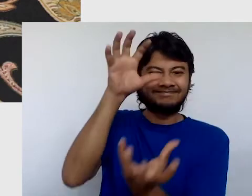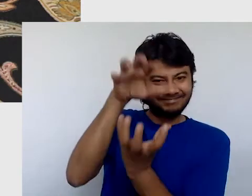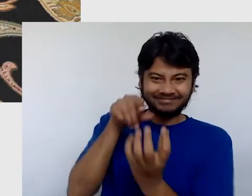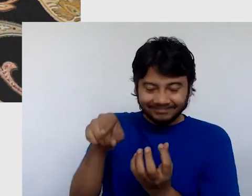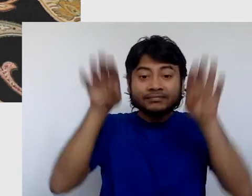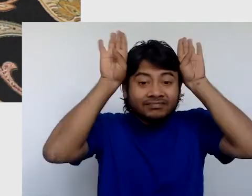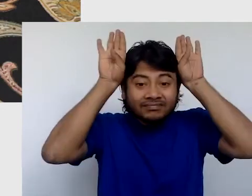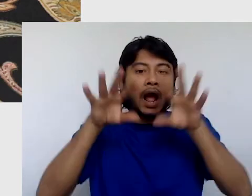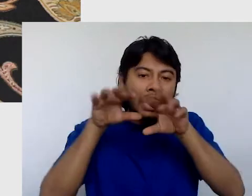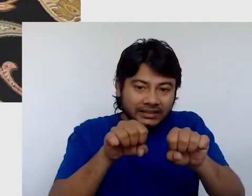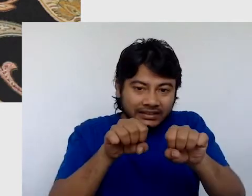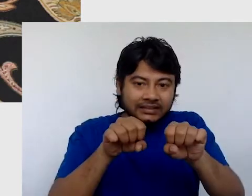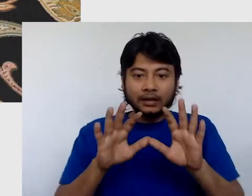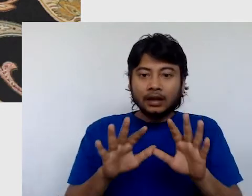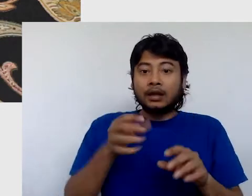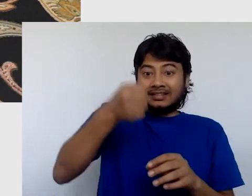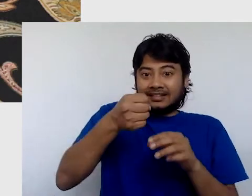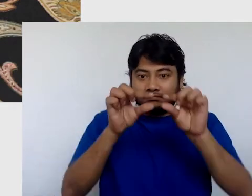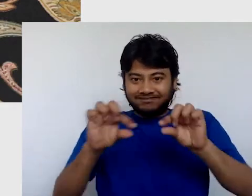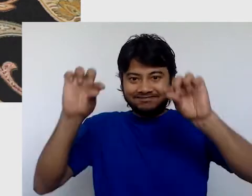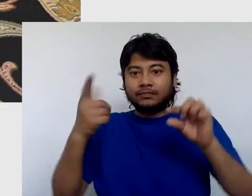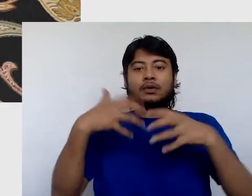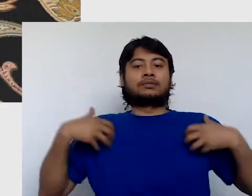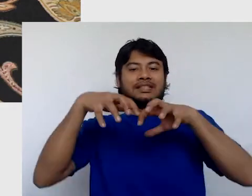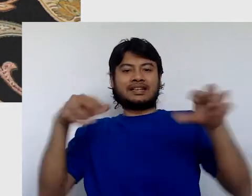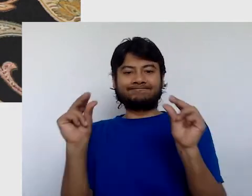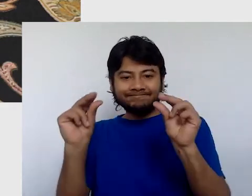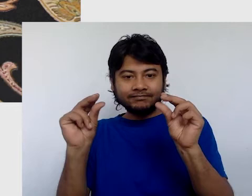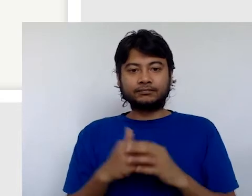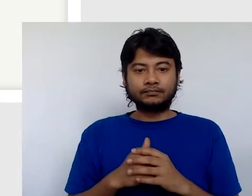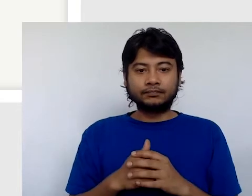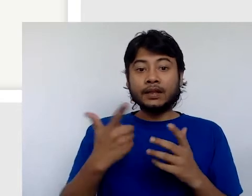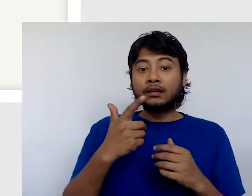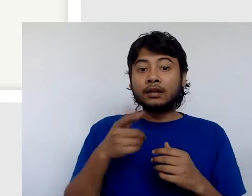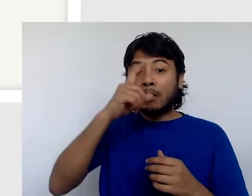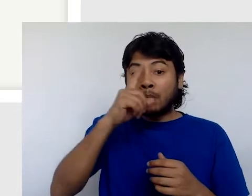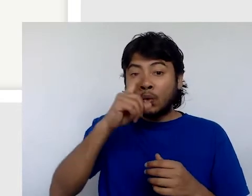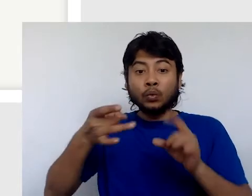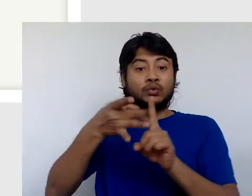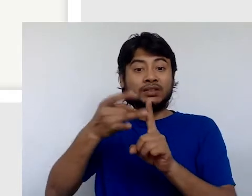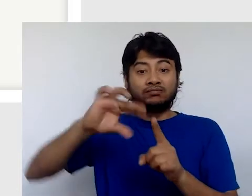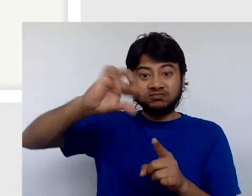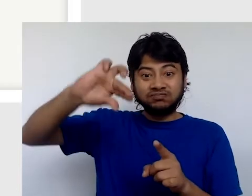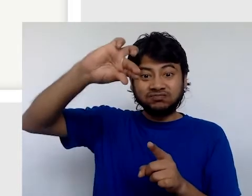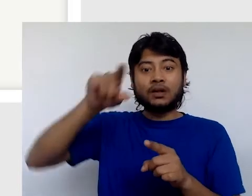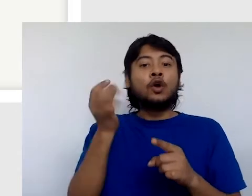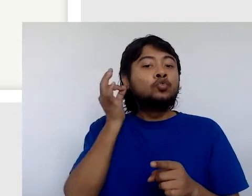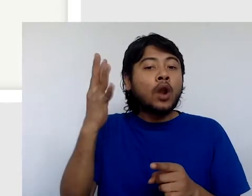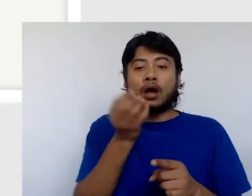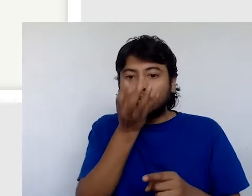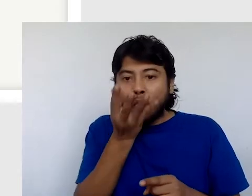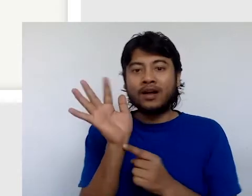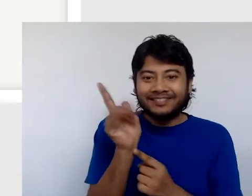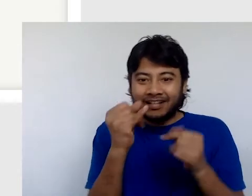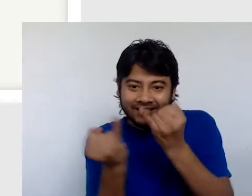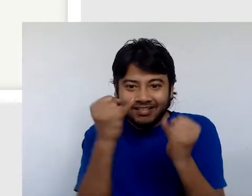blued steel hilt has a design of played gold flowers and foliage. Details of the makara, hare